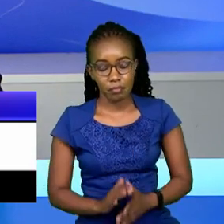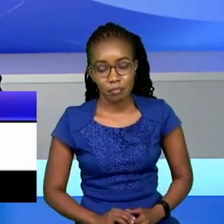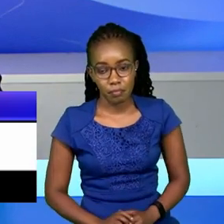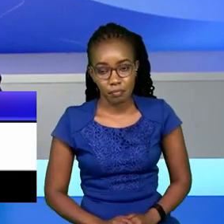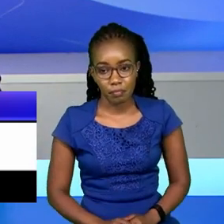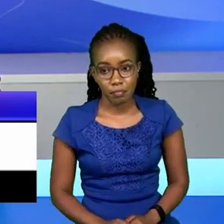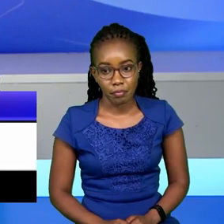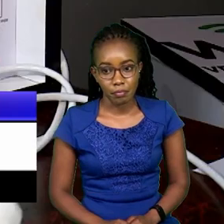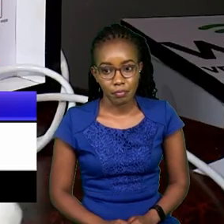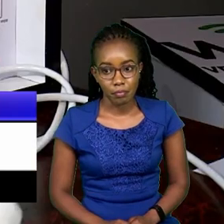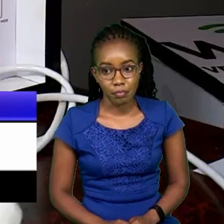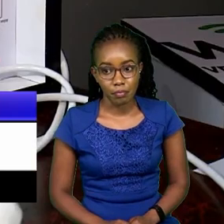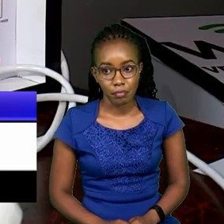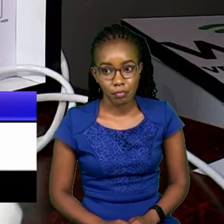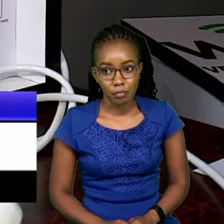story.